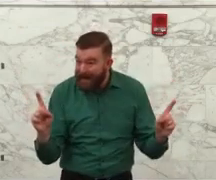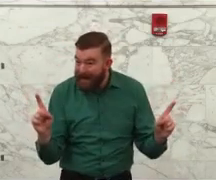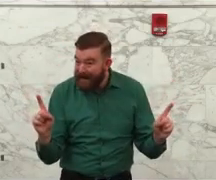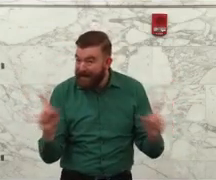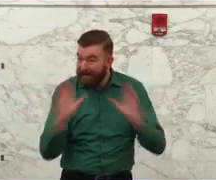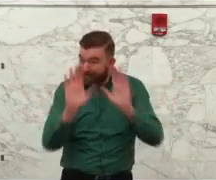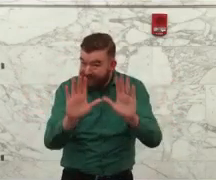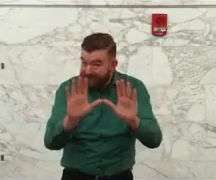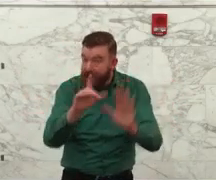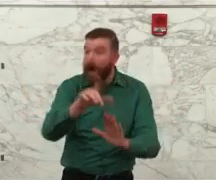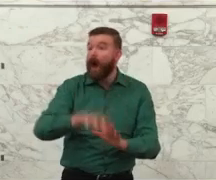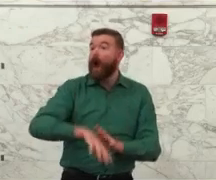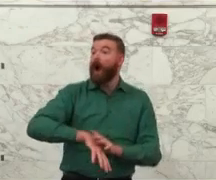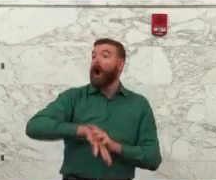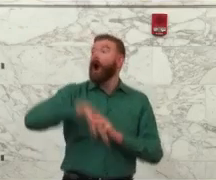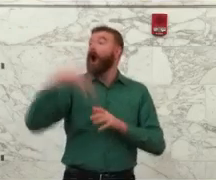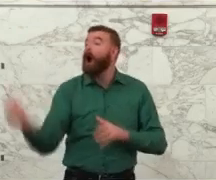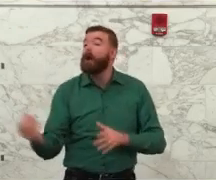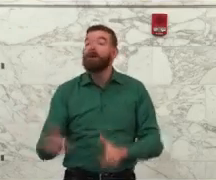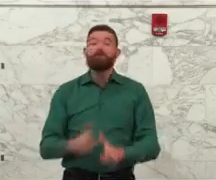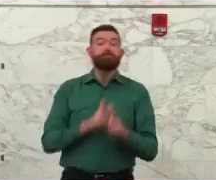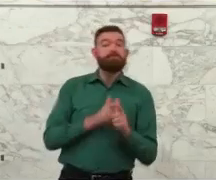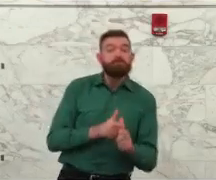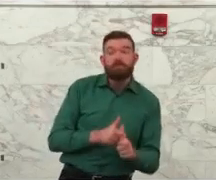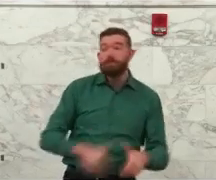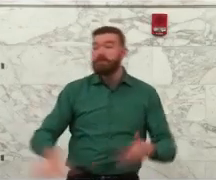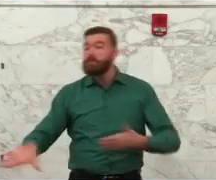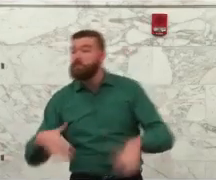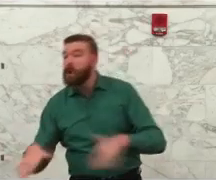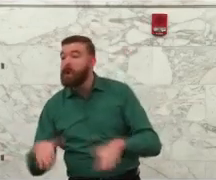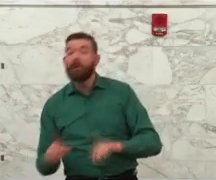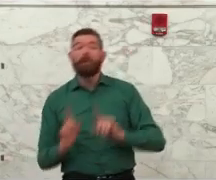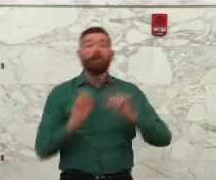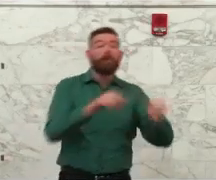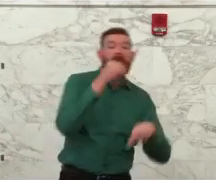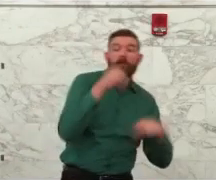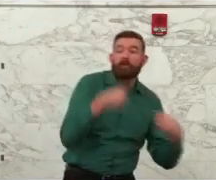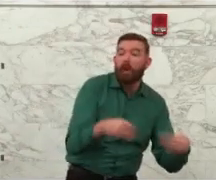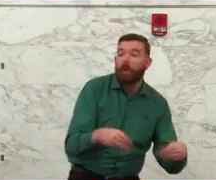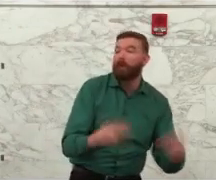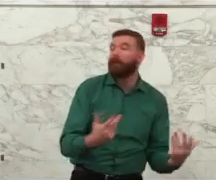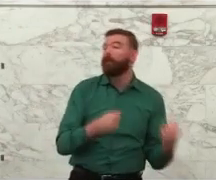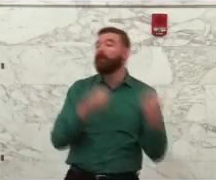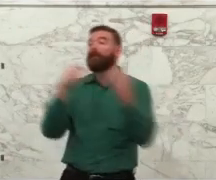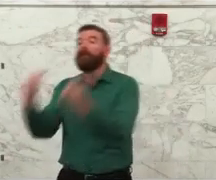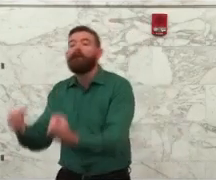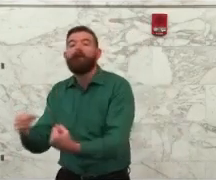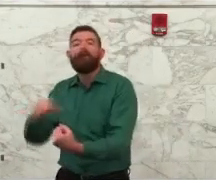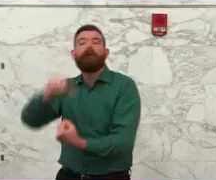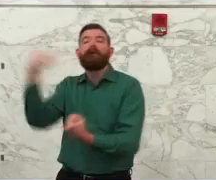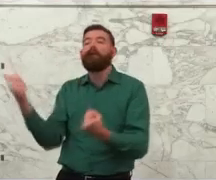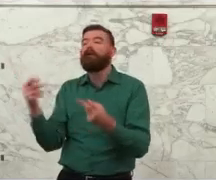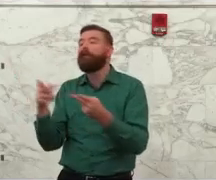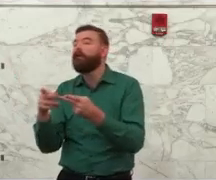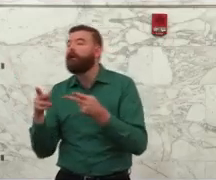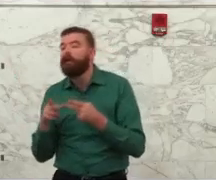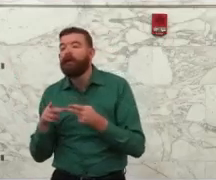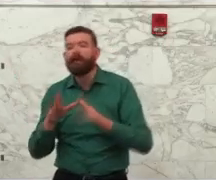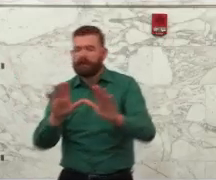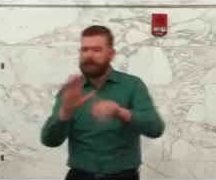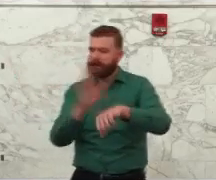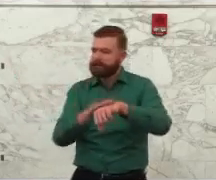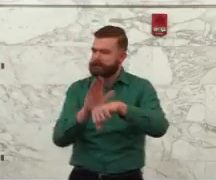these activities or head to the grocery store or to some other essential place, we urge everyone, we are